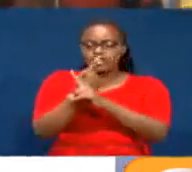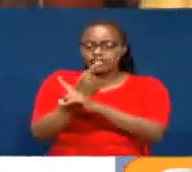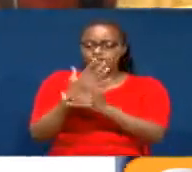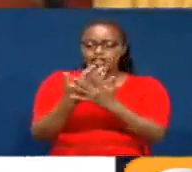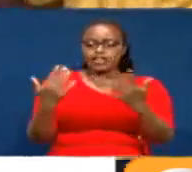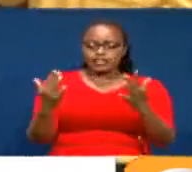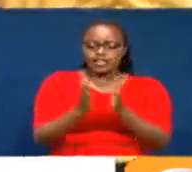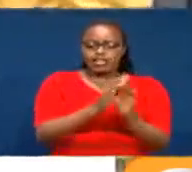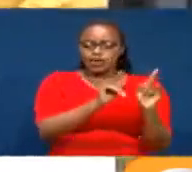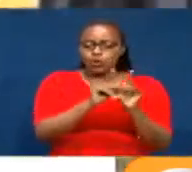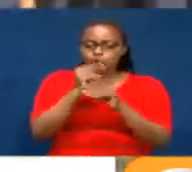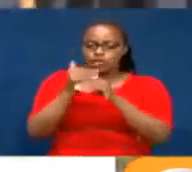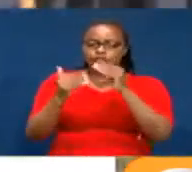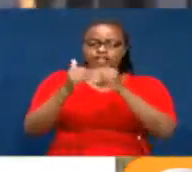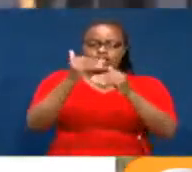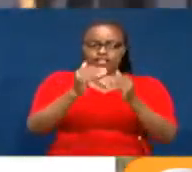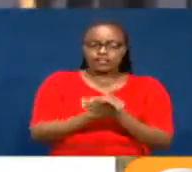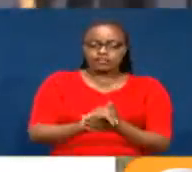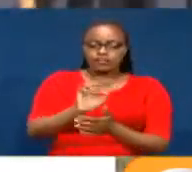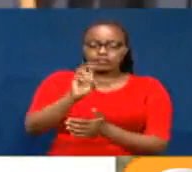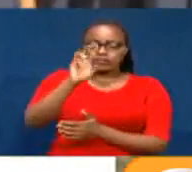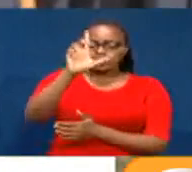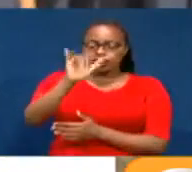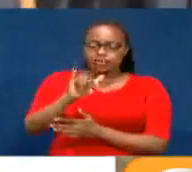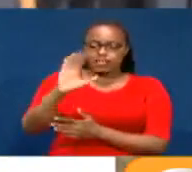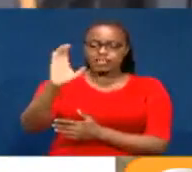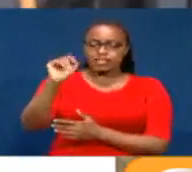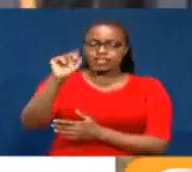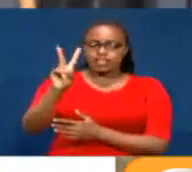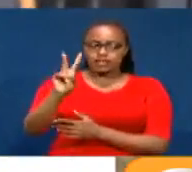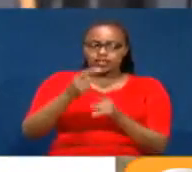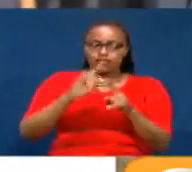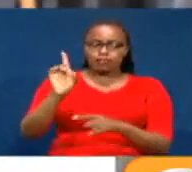equipments and infrastructure. Emily Chebet, Citizen TV, in Nairobi.